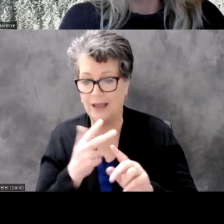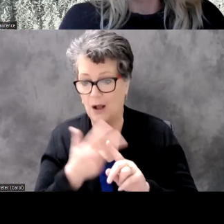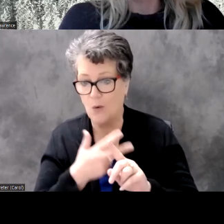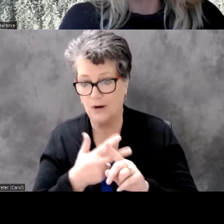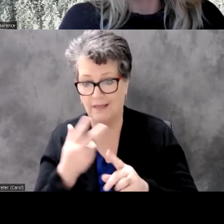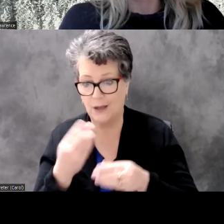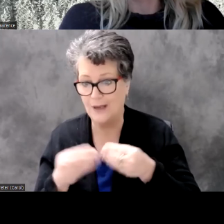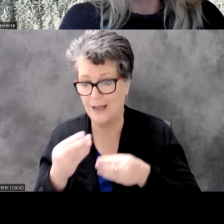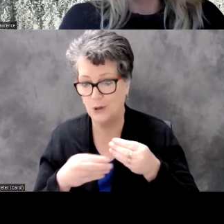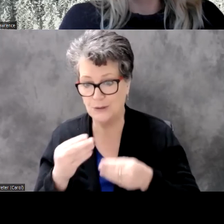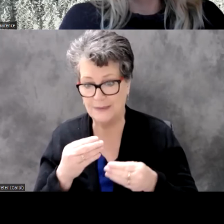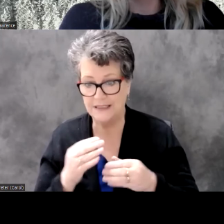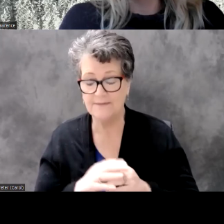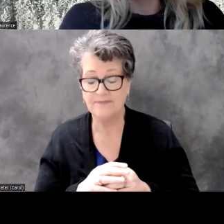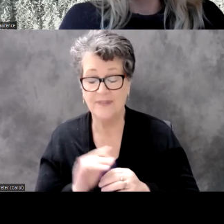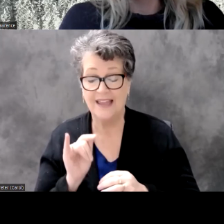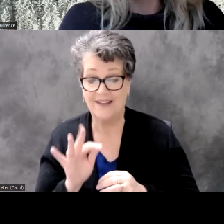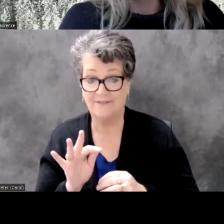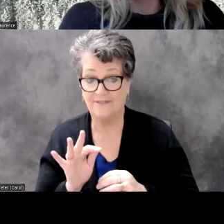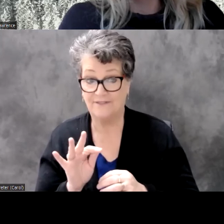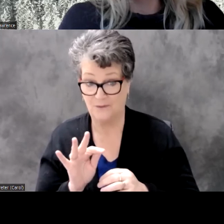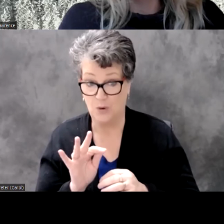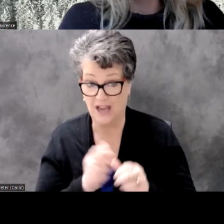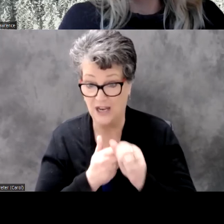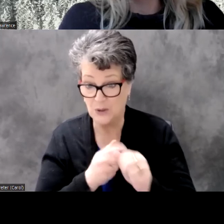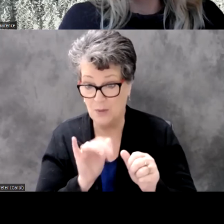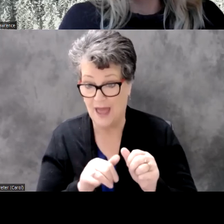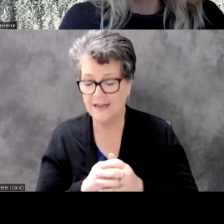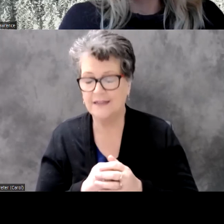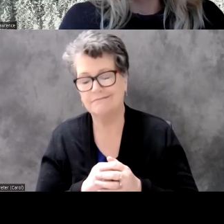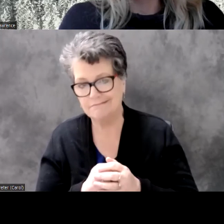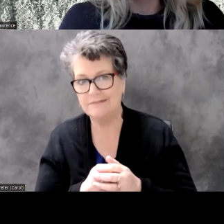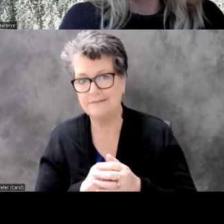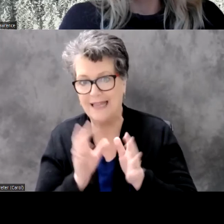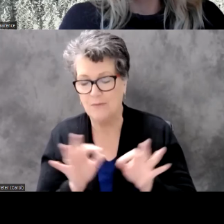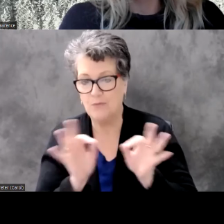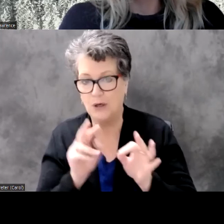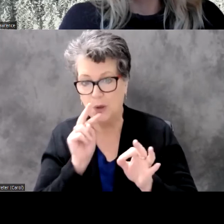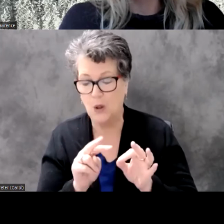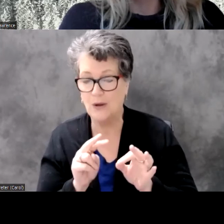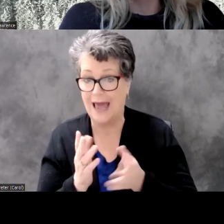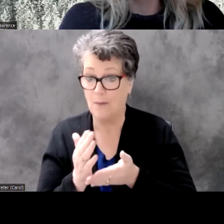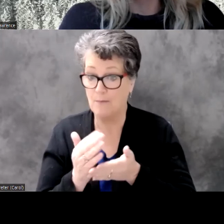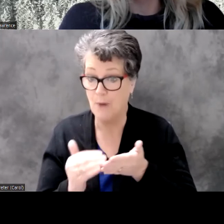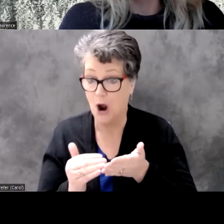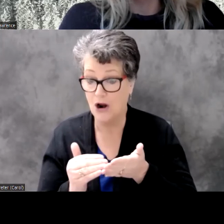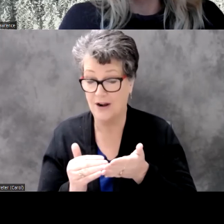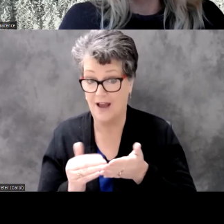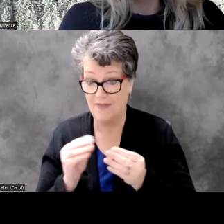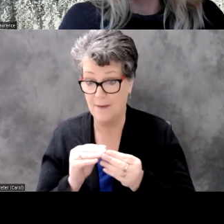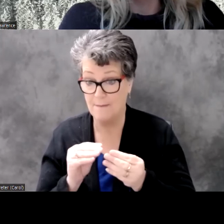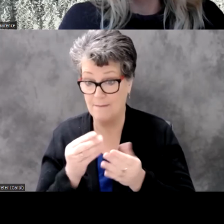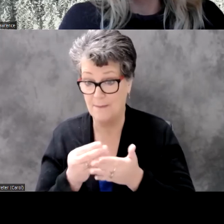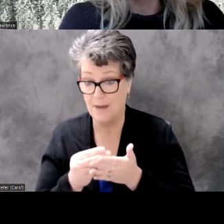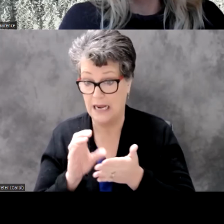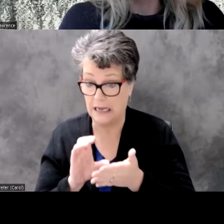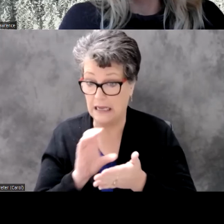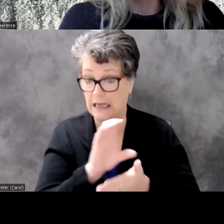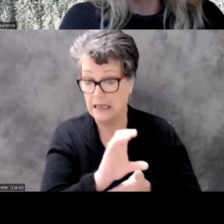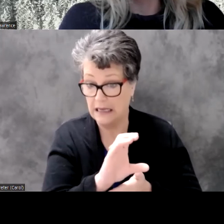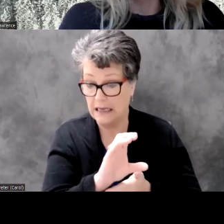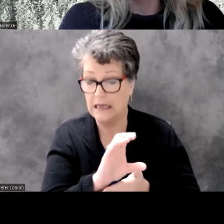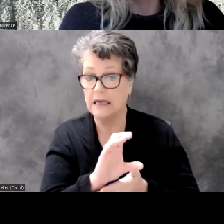reimbursements. So if we're going to do that, it would be important to look at least a portion of the awarded monies coming in as